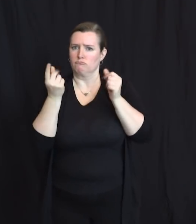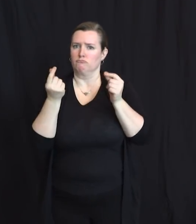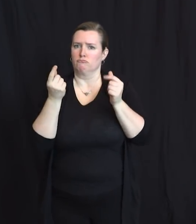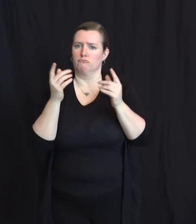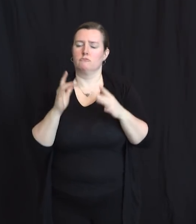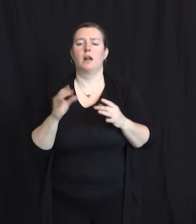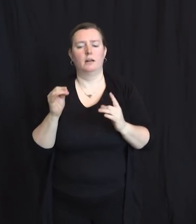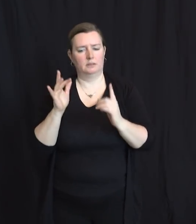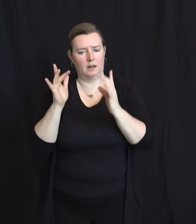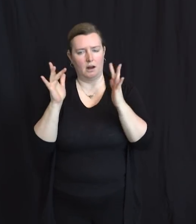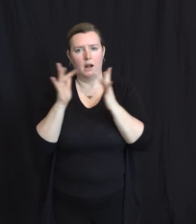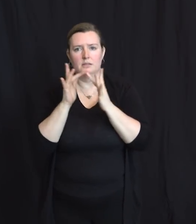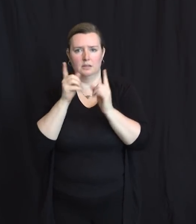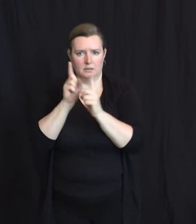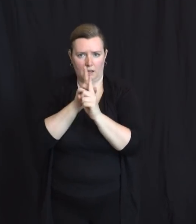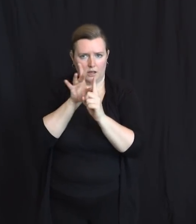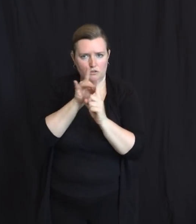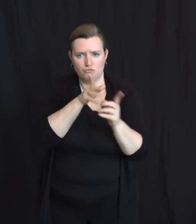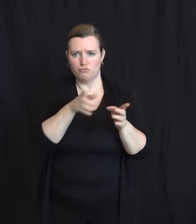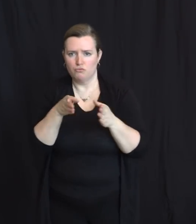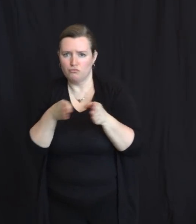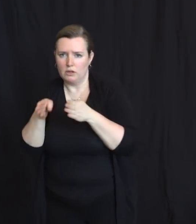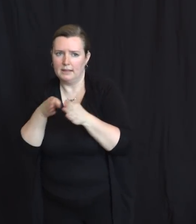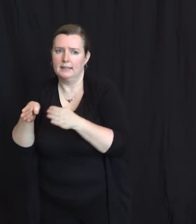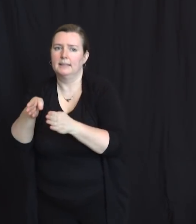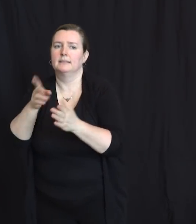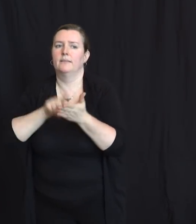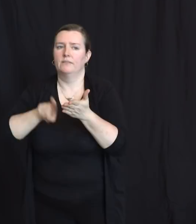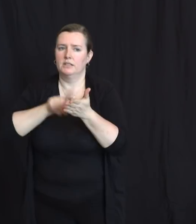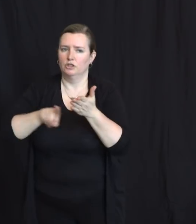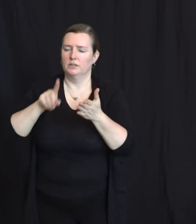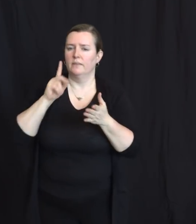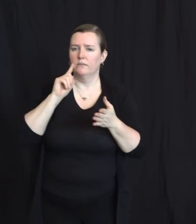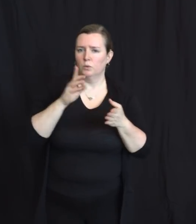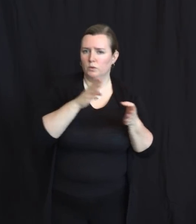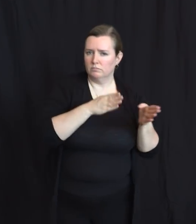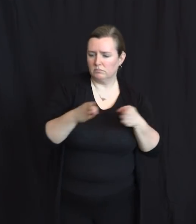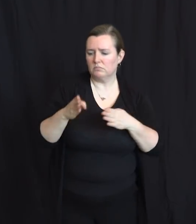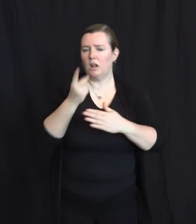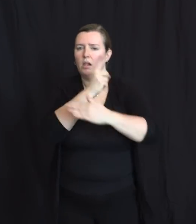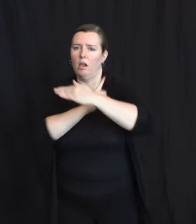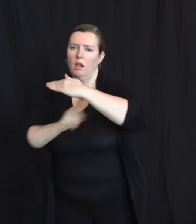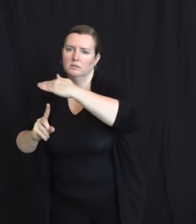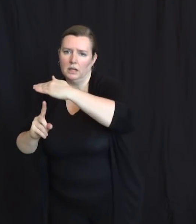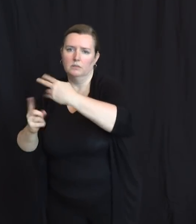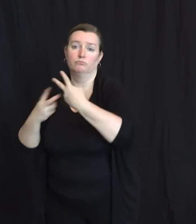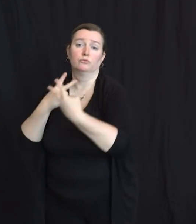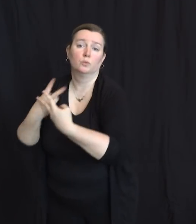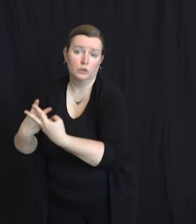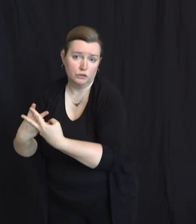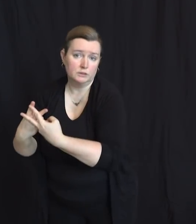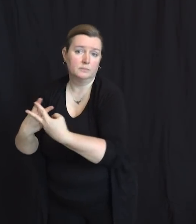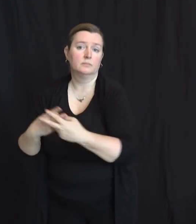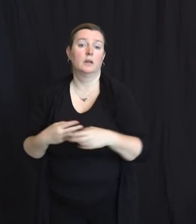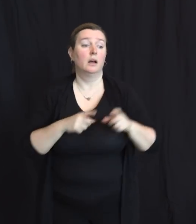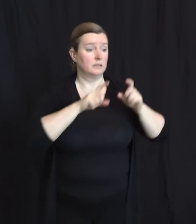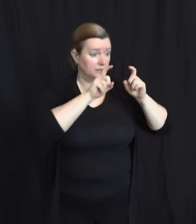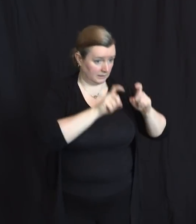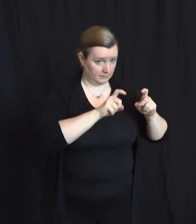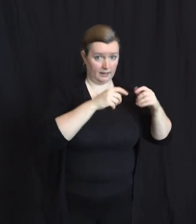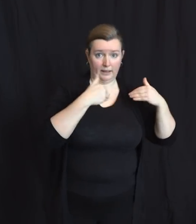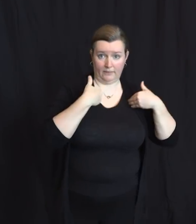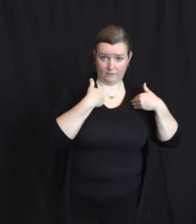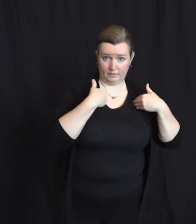for isolation and/or quarantining. Those are the essential elements of the healthcare infrastructure that we're going to need before you